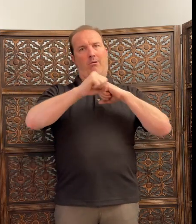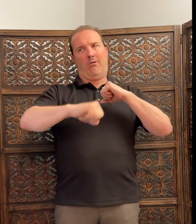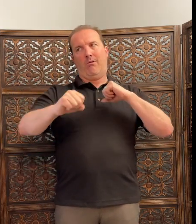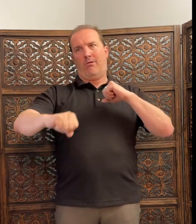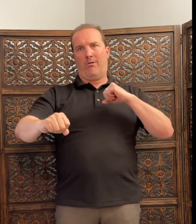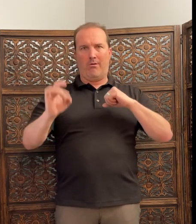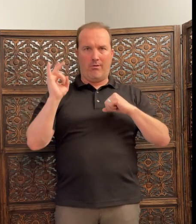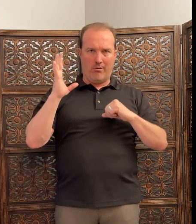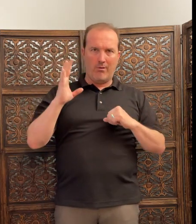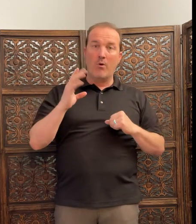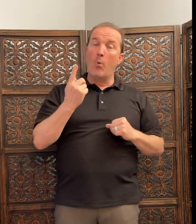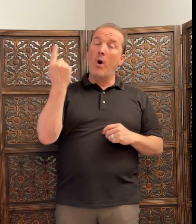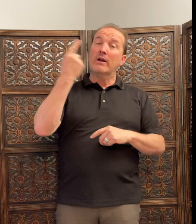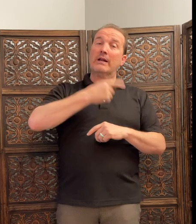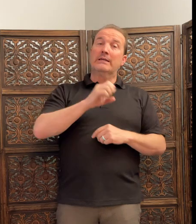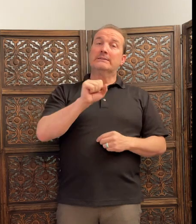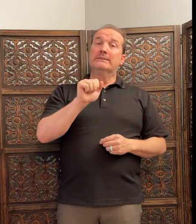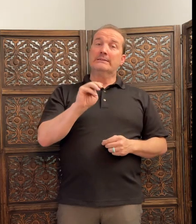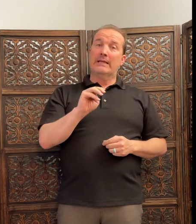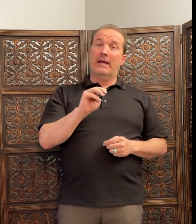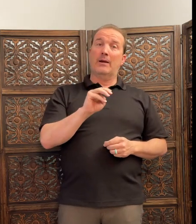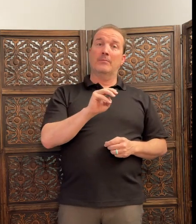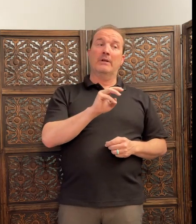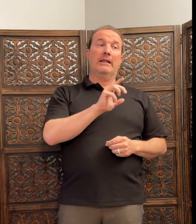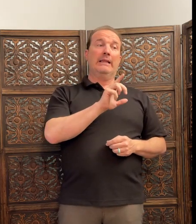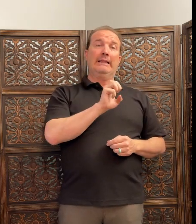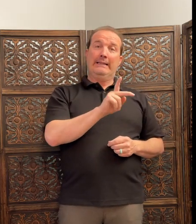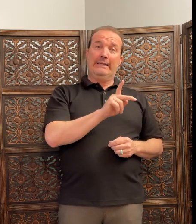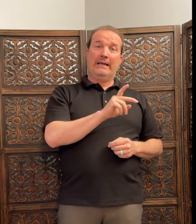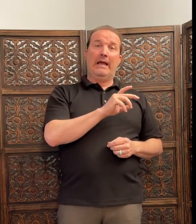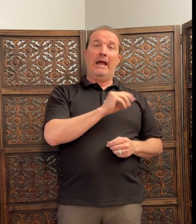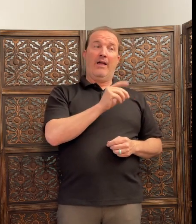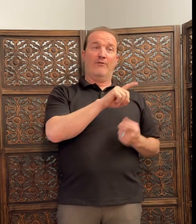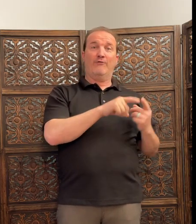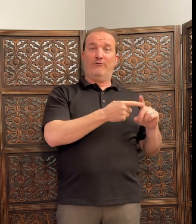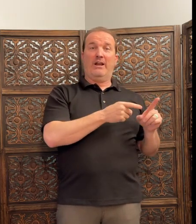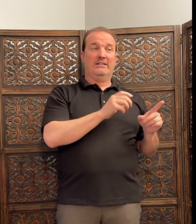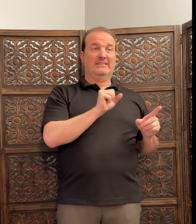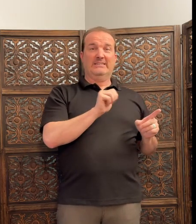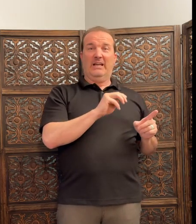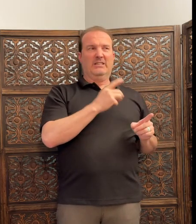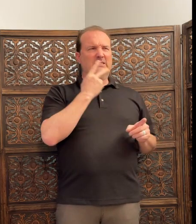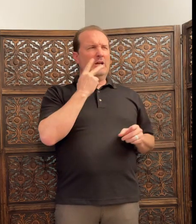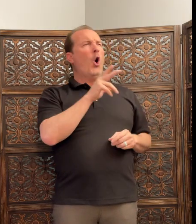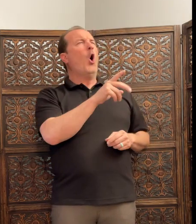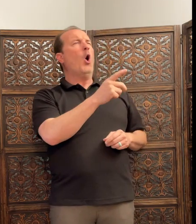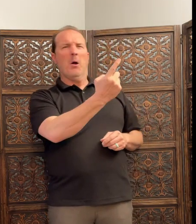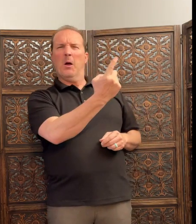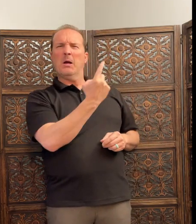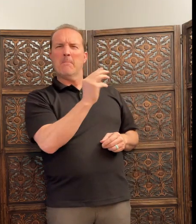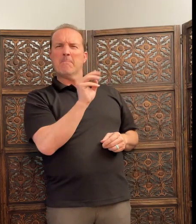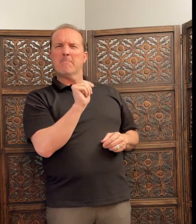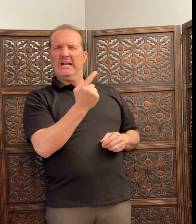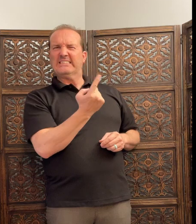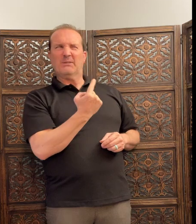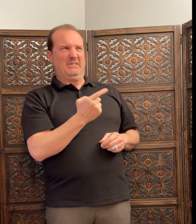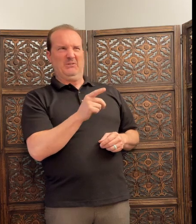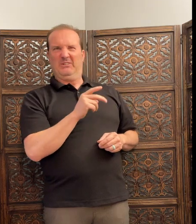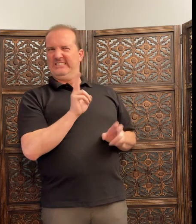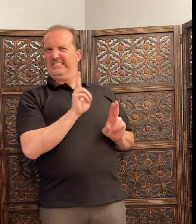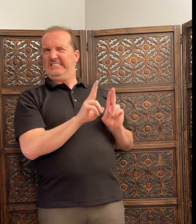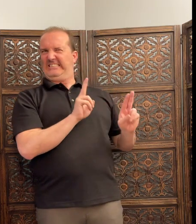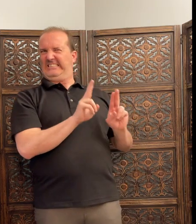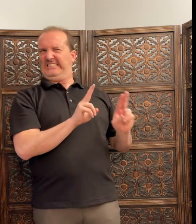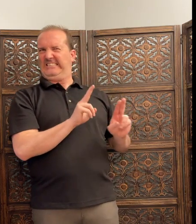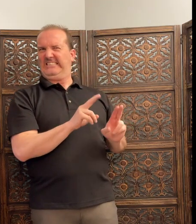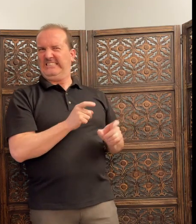own. One day, Sam Watson, League Moss, and their friend Walter see Matt coming towards the porch. They decide to have